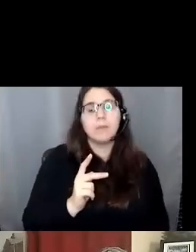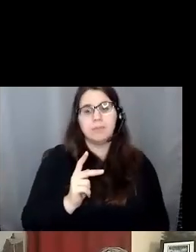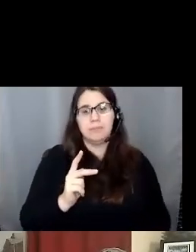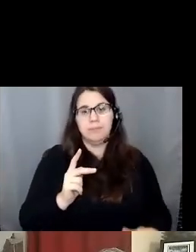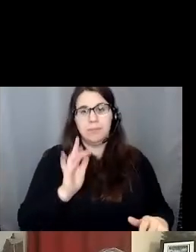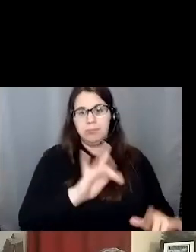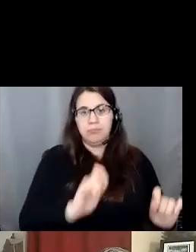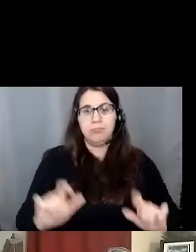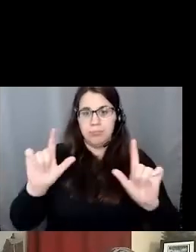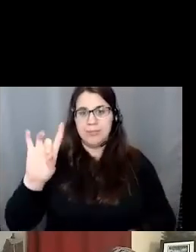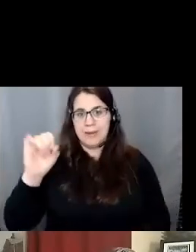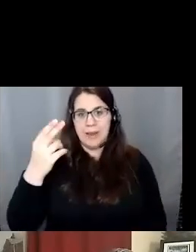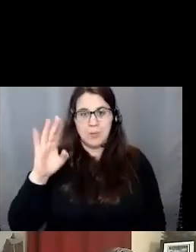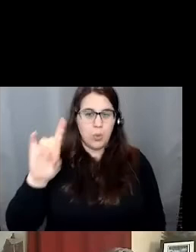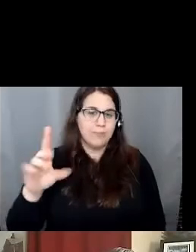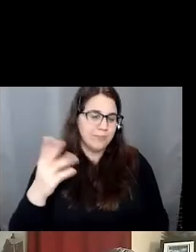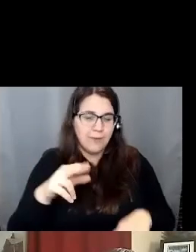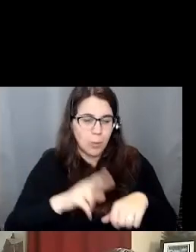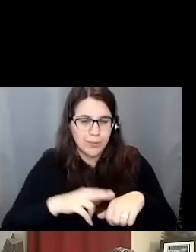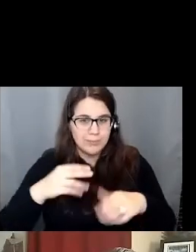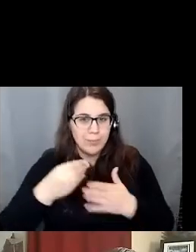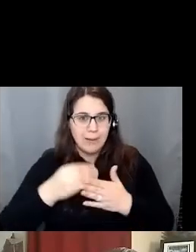even though the money isn't quite there yet.